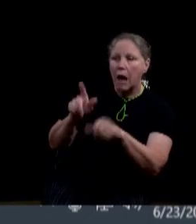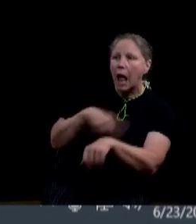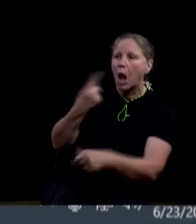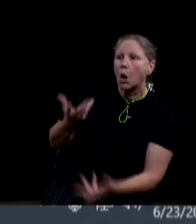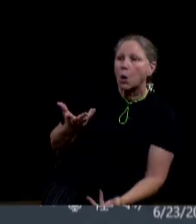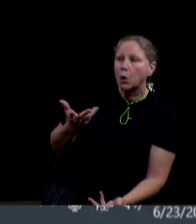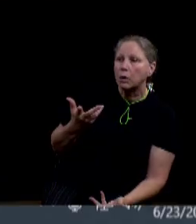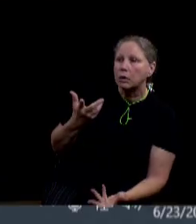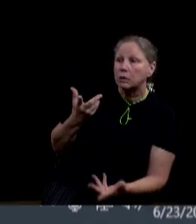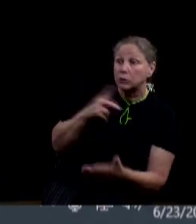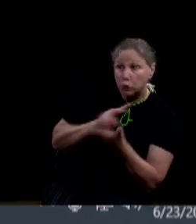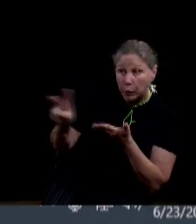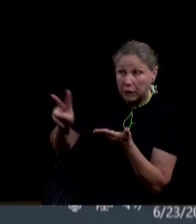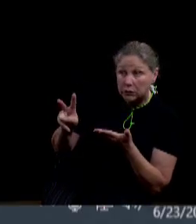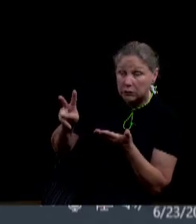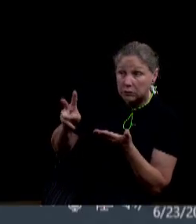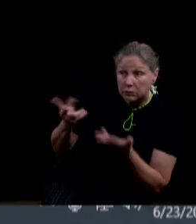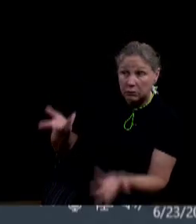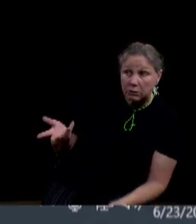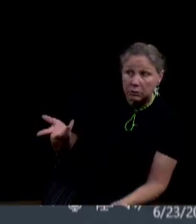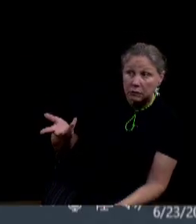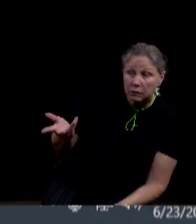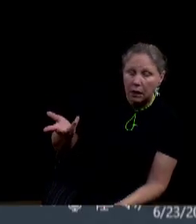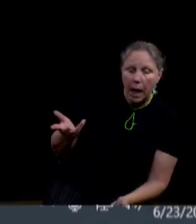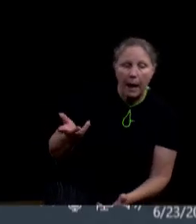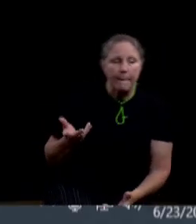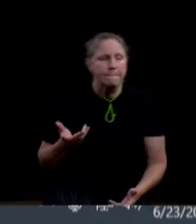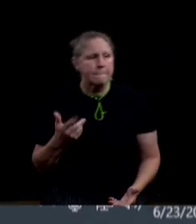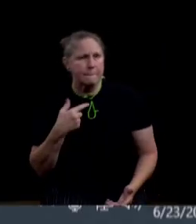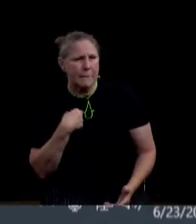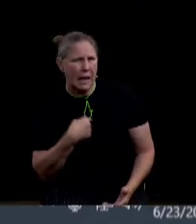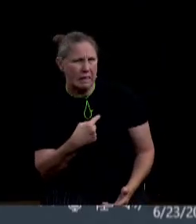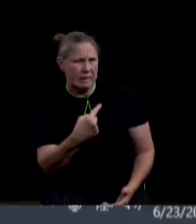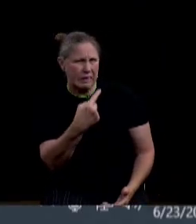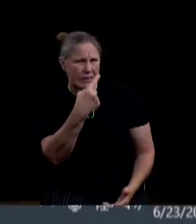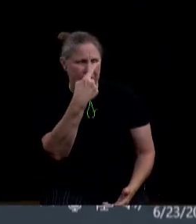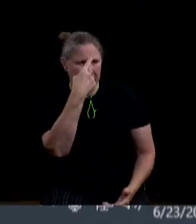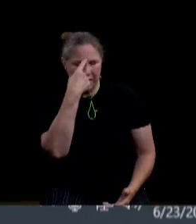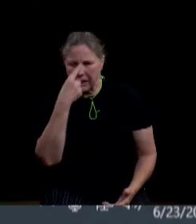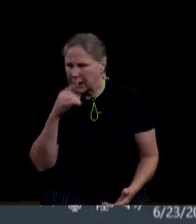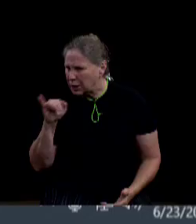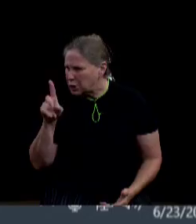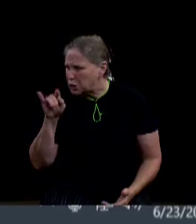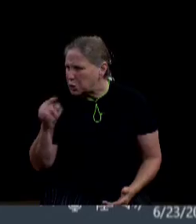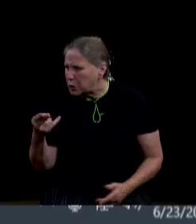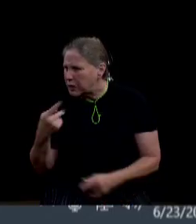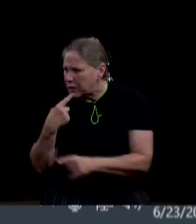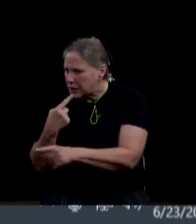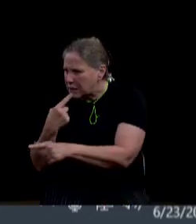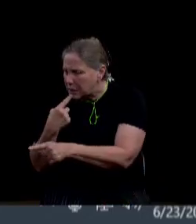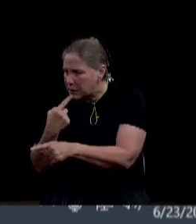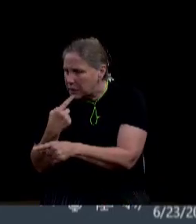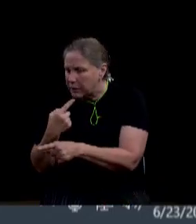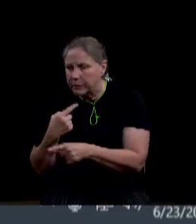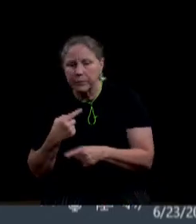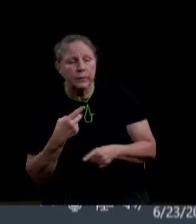I believe it is. Judith, can you answer that? The order is until July 7th.